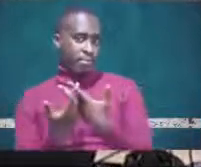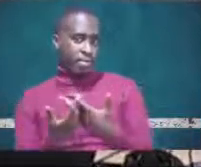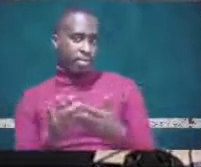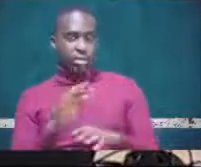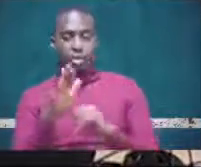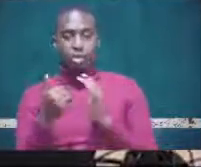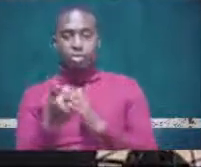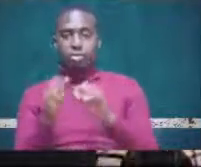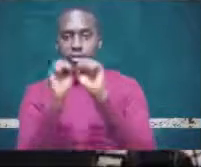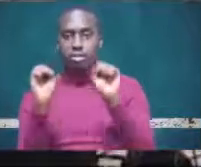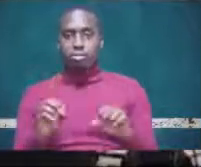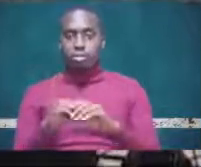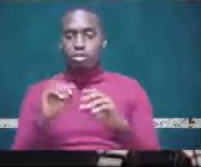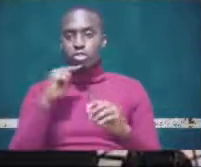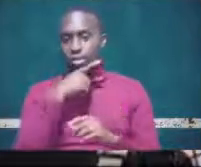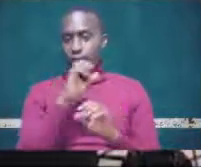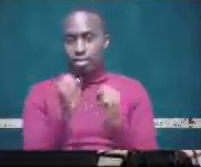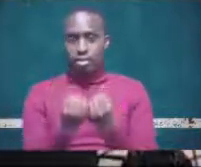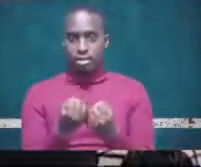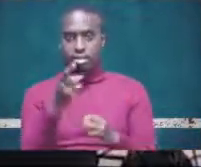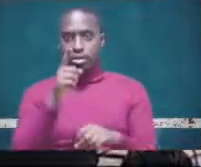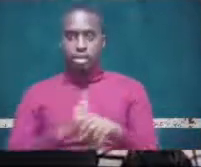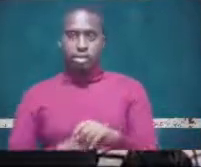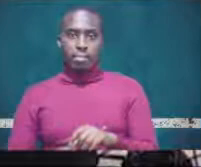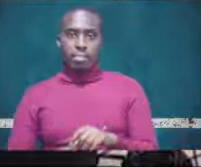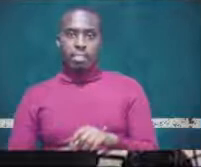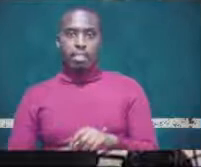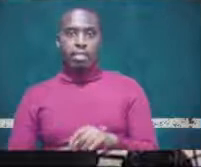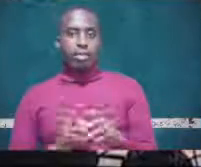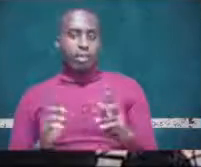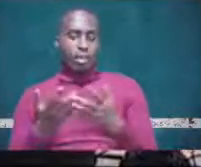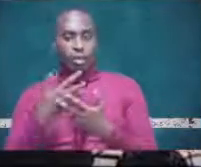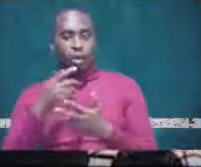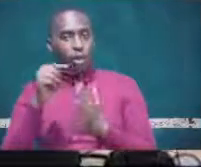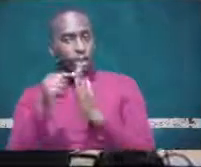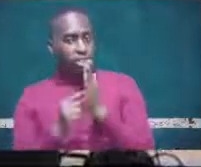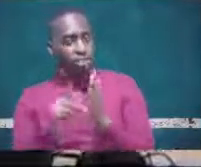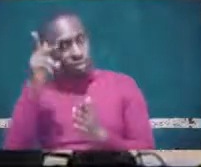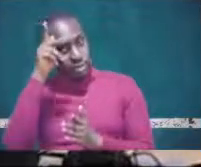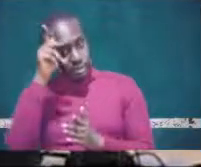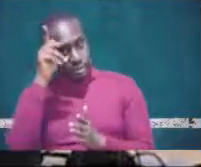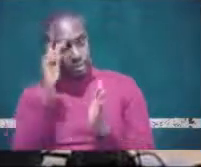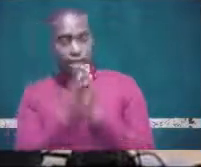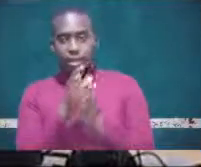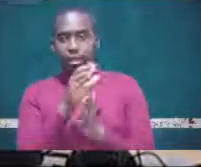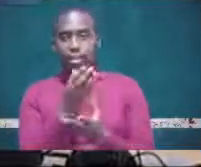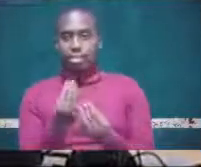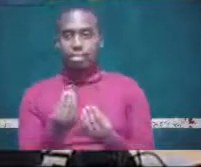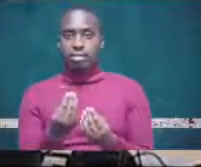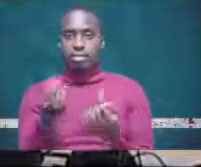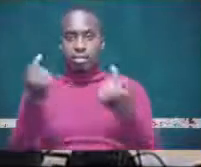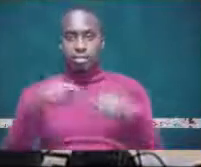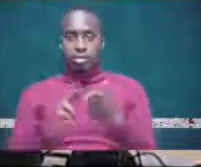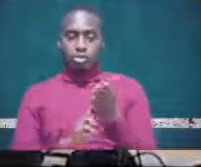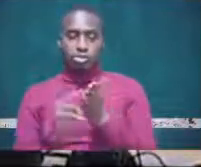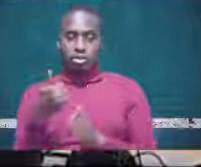existing conditions within the society. It fits the existing conditions, the skills, the local people can easily adapt it and